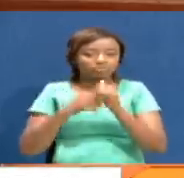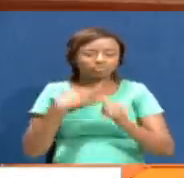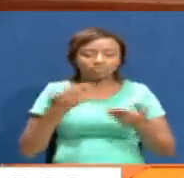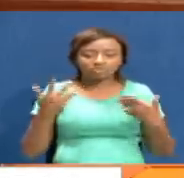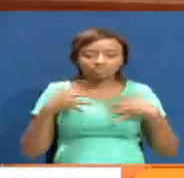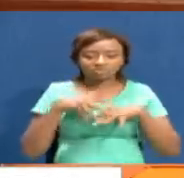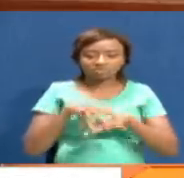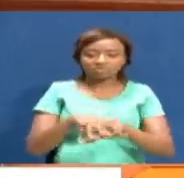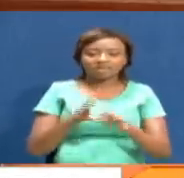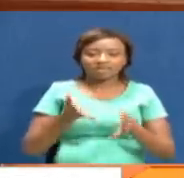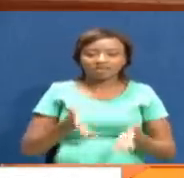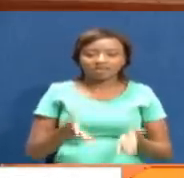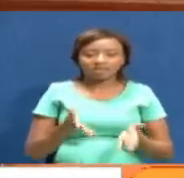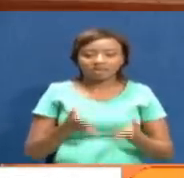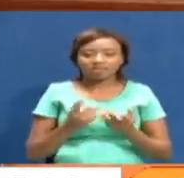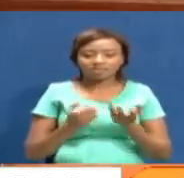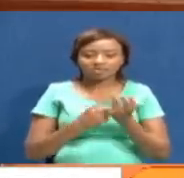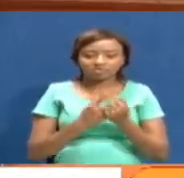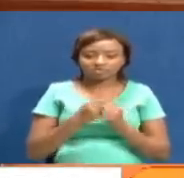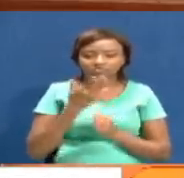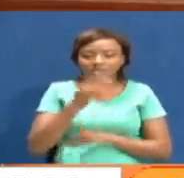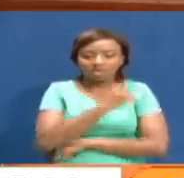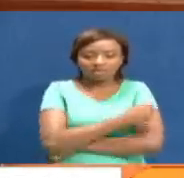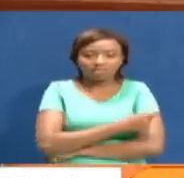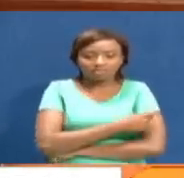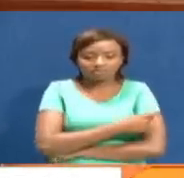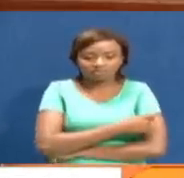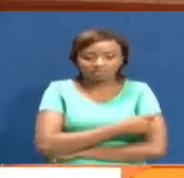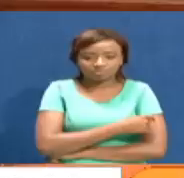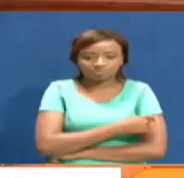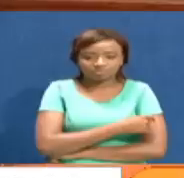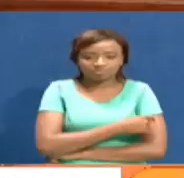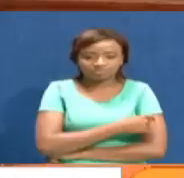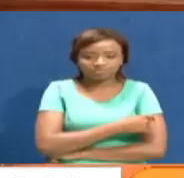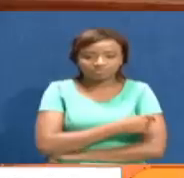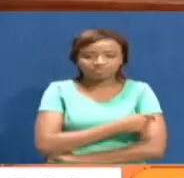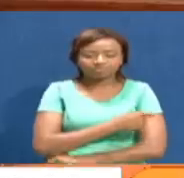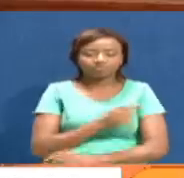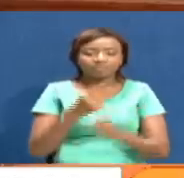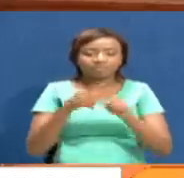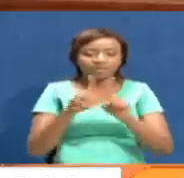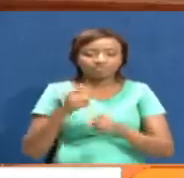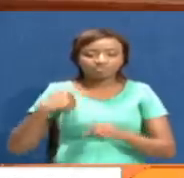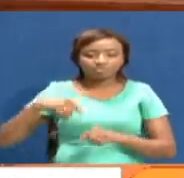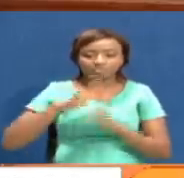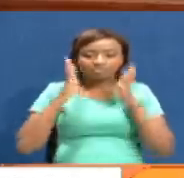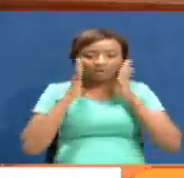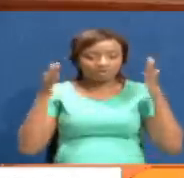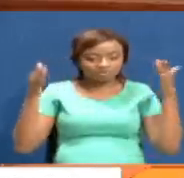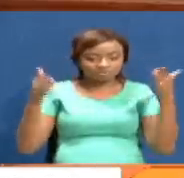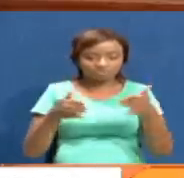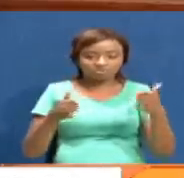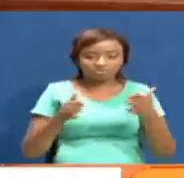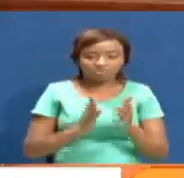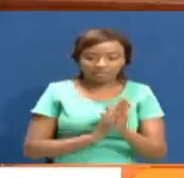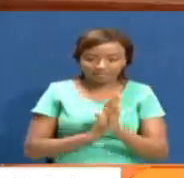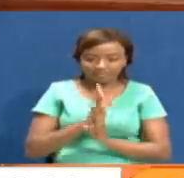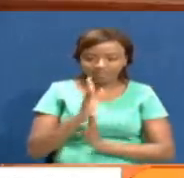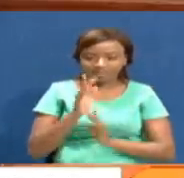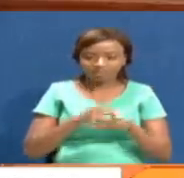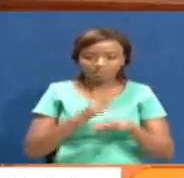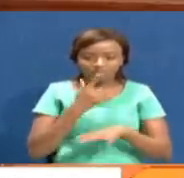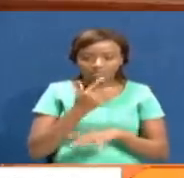the current logistics at the hospitals. We were concentrating mainly